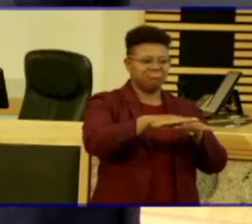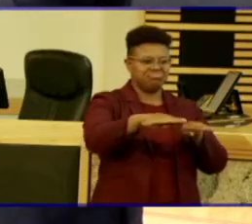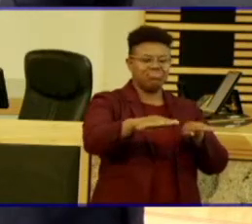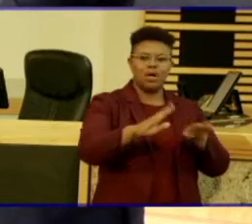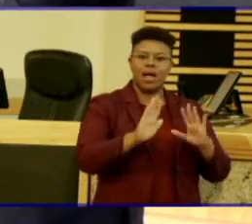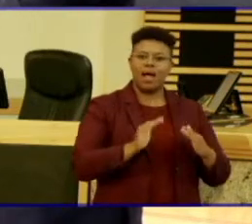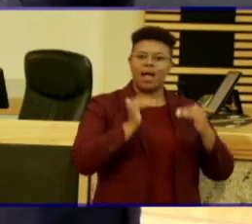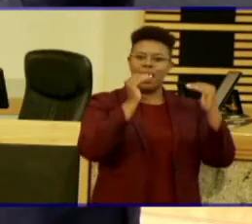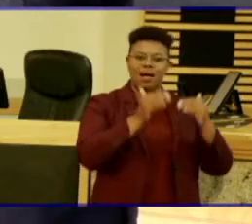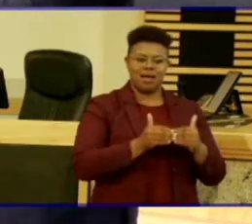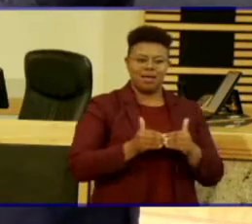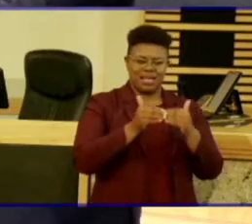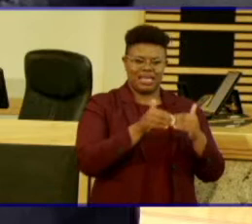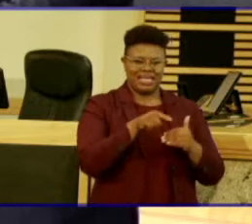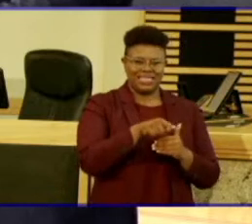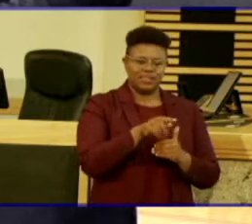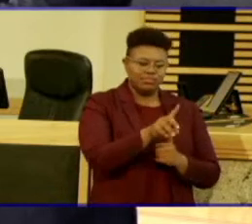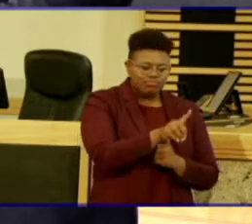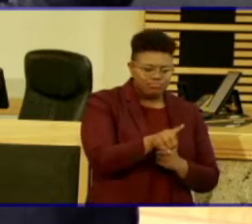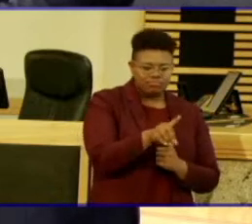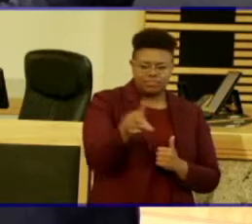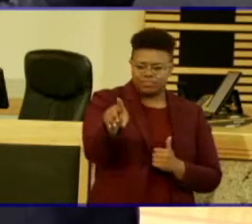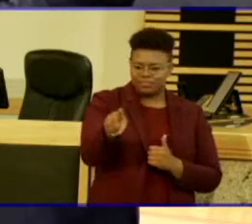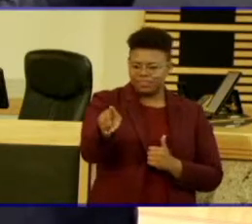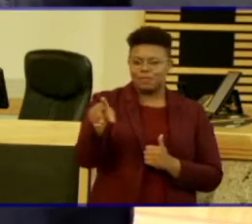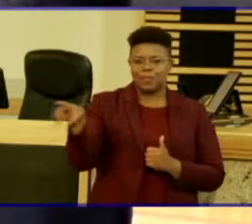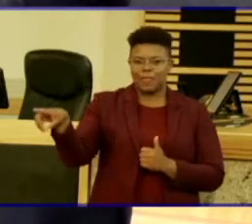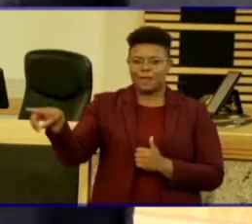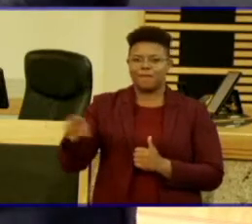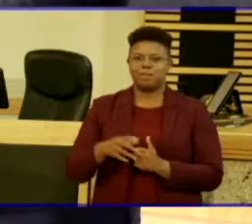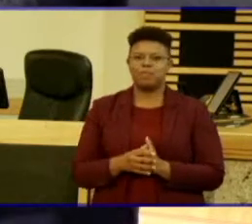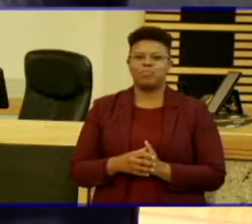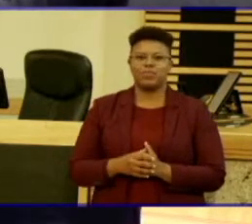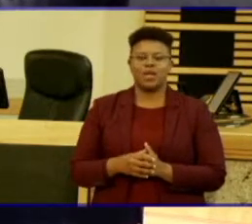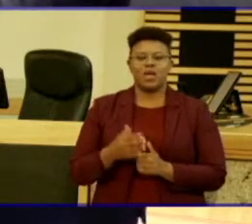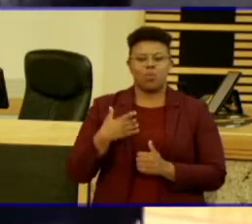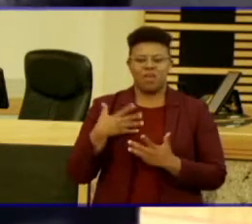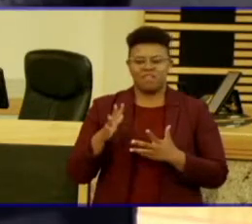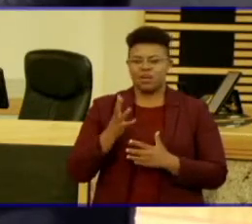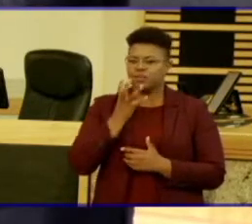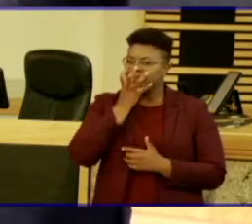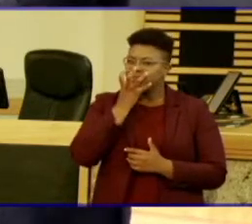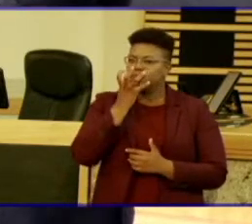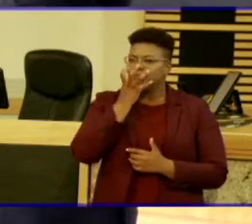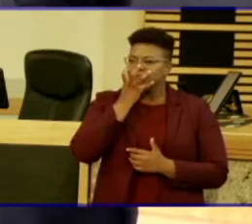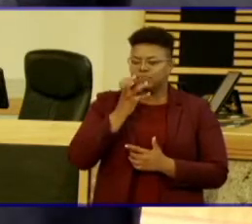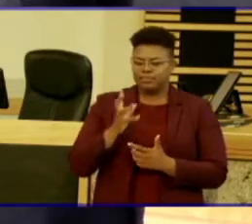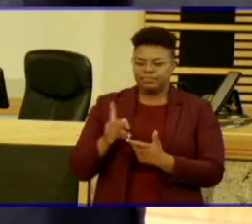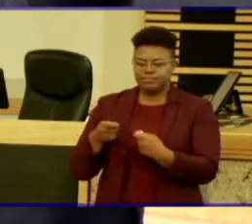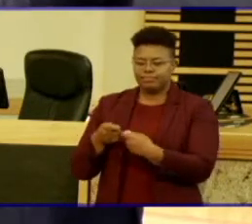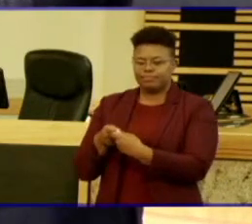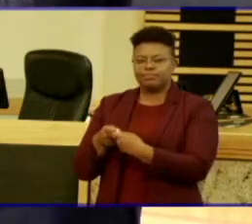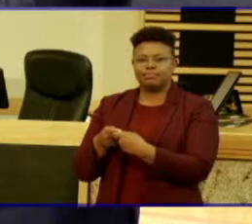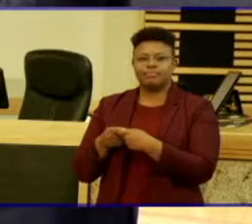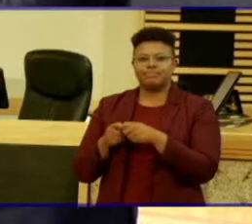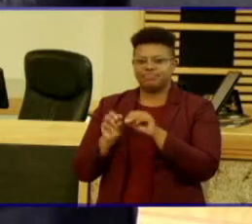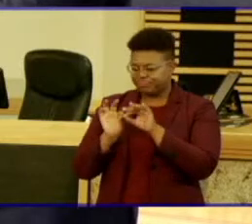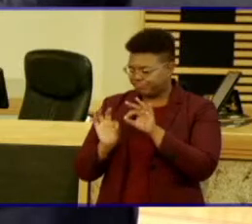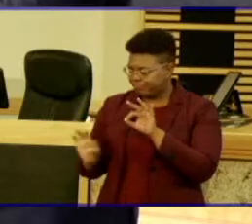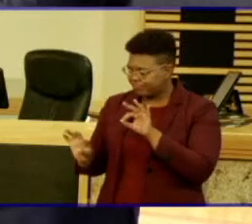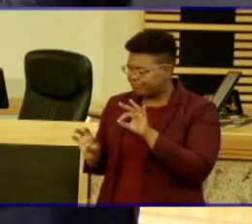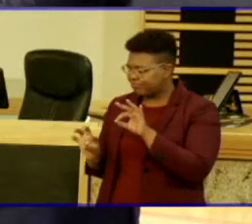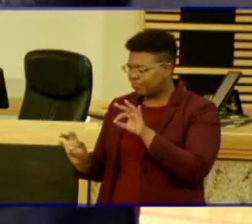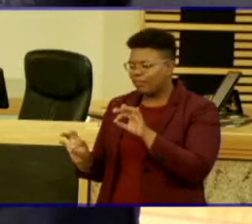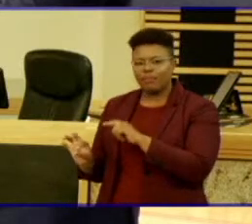phaya kweza regions zethu. We installed oxygen infrastructure in the health facilities